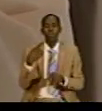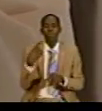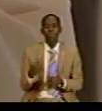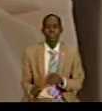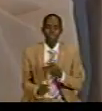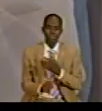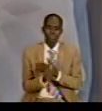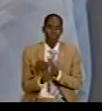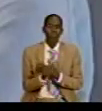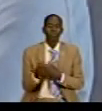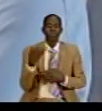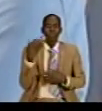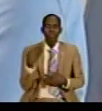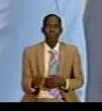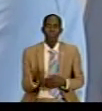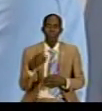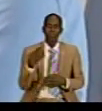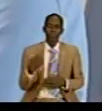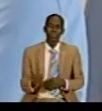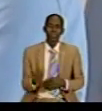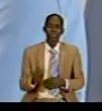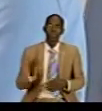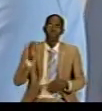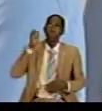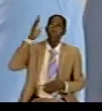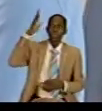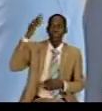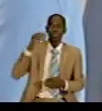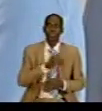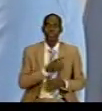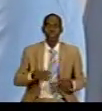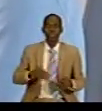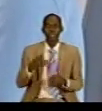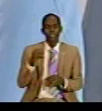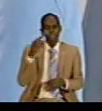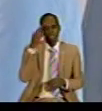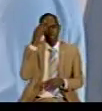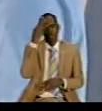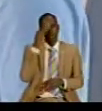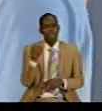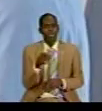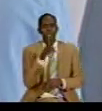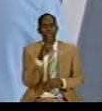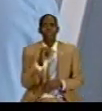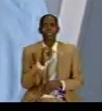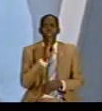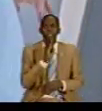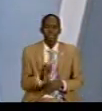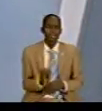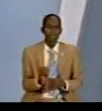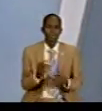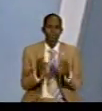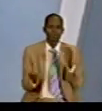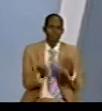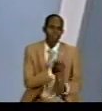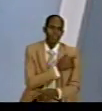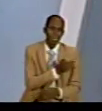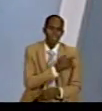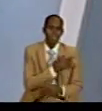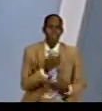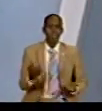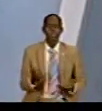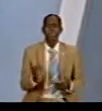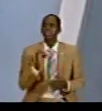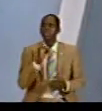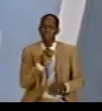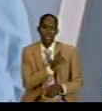why anyone is cold, the reason why anyone is lazy, the reason why anyone is